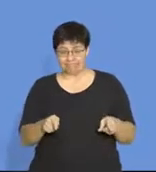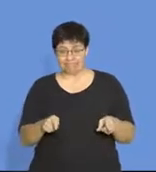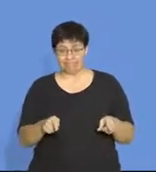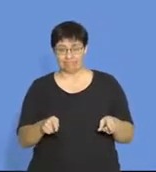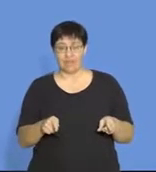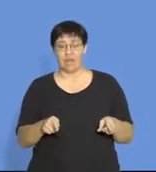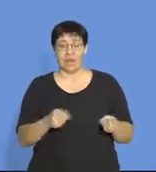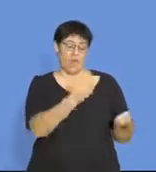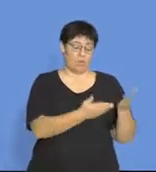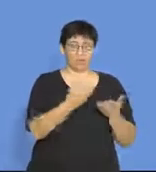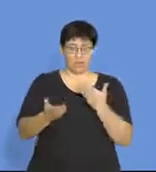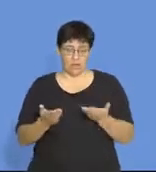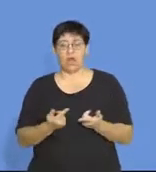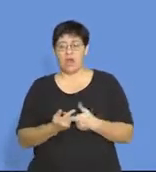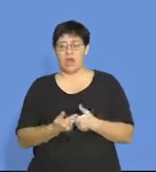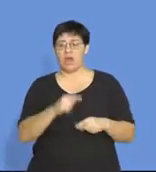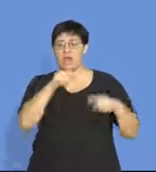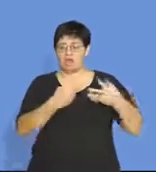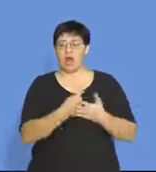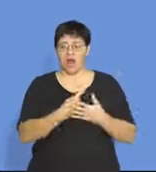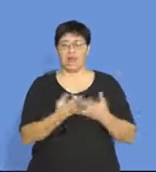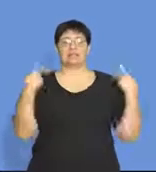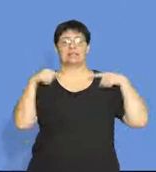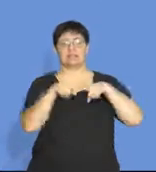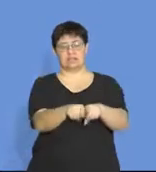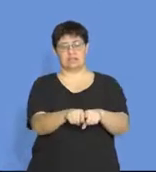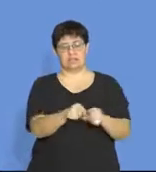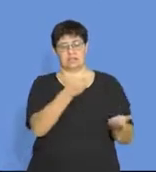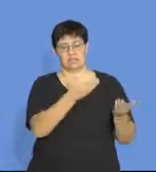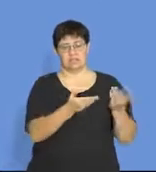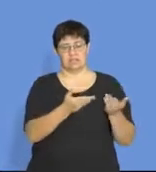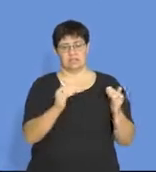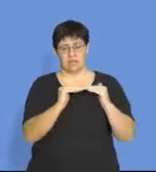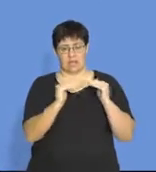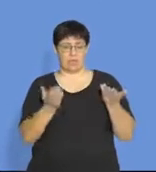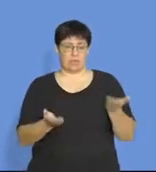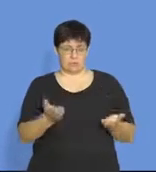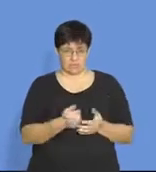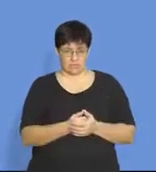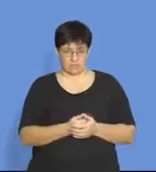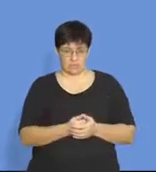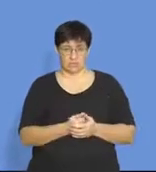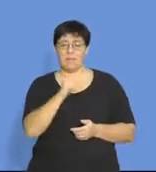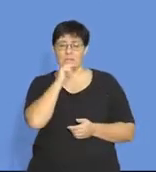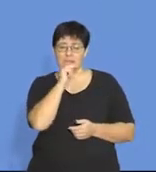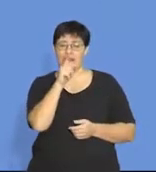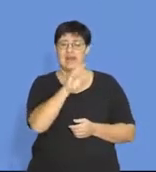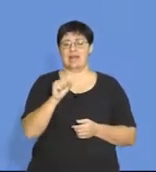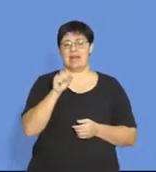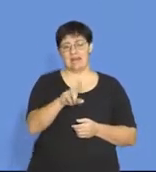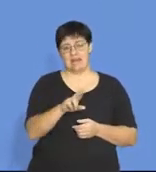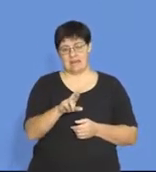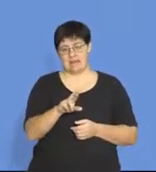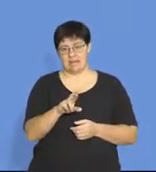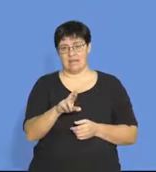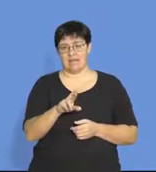same two variables are called simultaneous equations, and those will be specifically linear